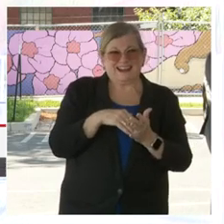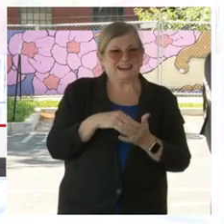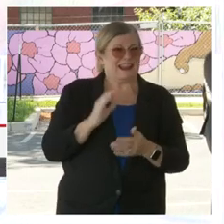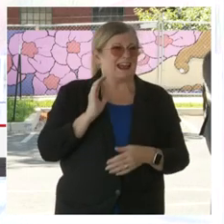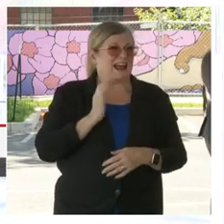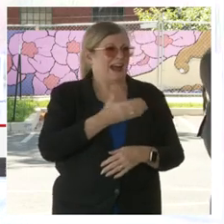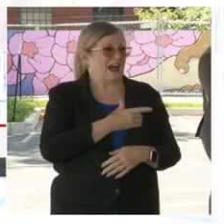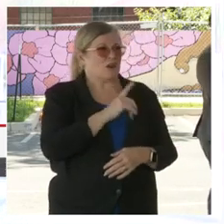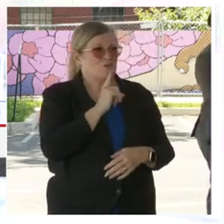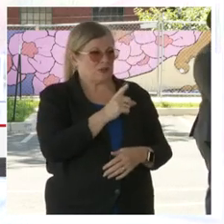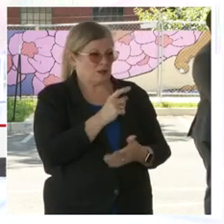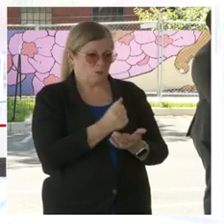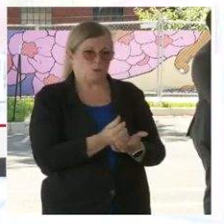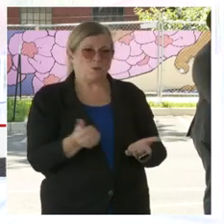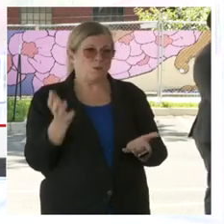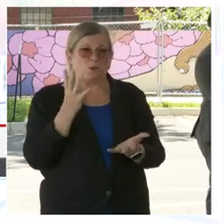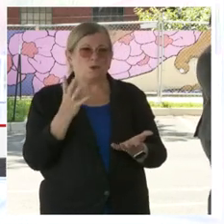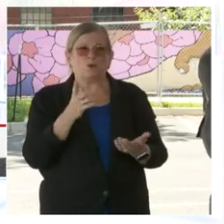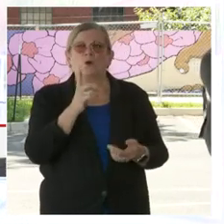wealth is the people.